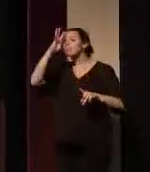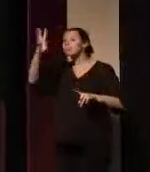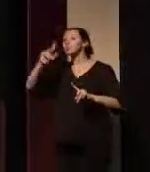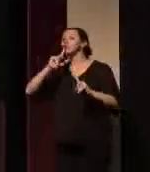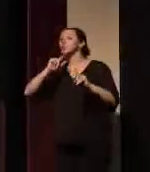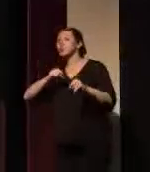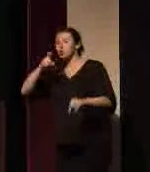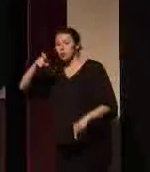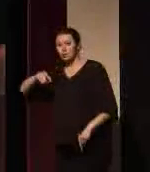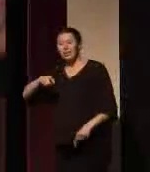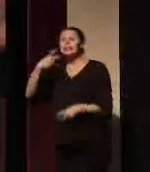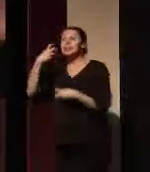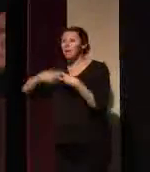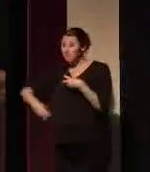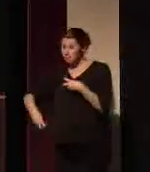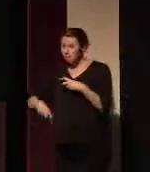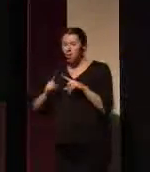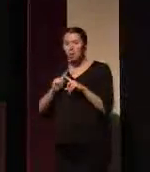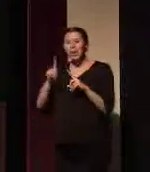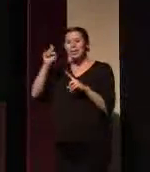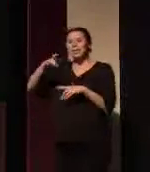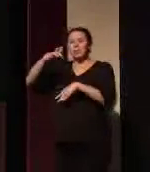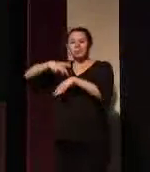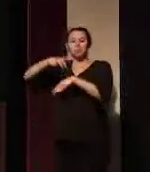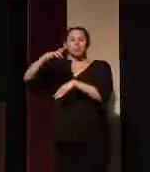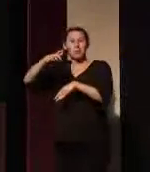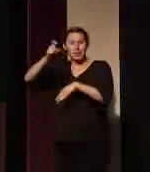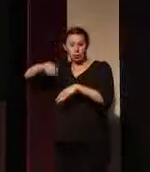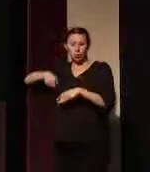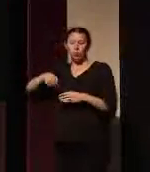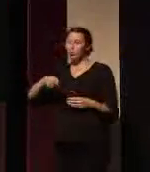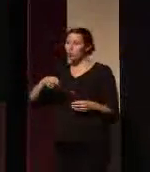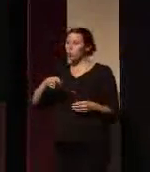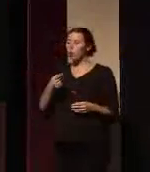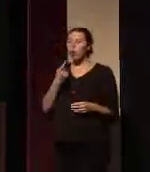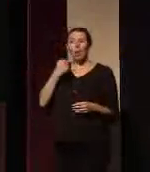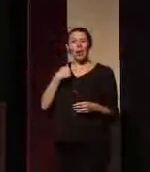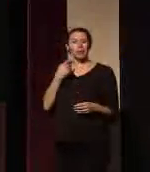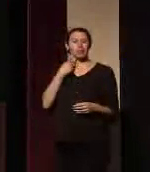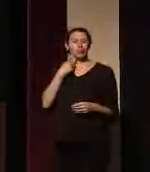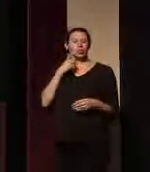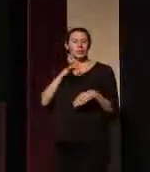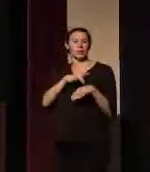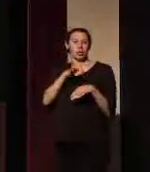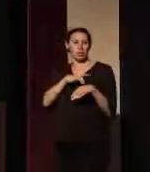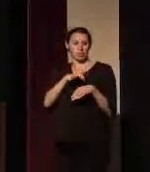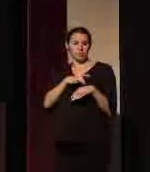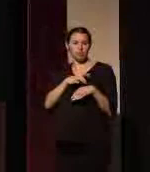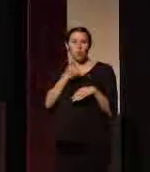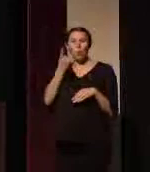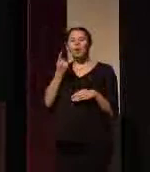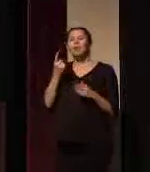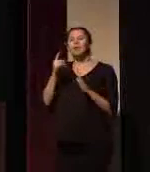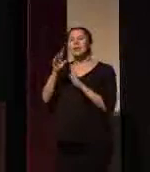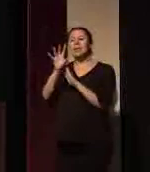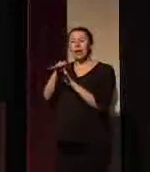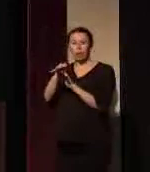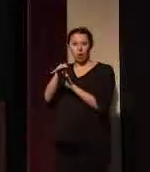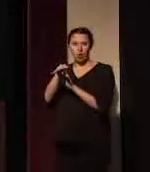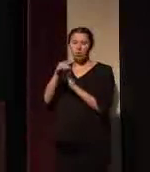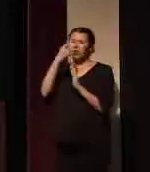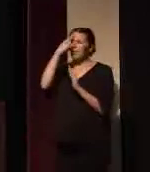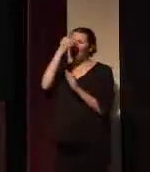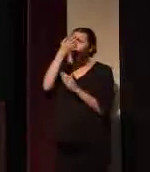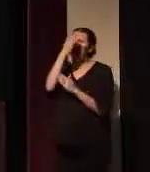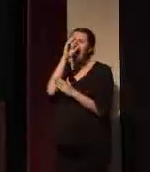think it can be done. And one of them I just touched on briefly with Police Chief Runge, and that is cameras. For God's